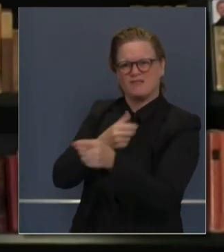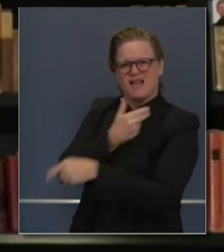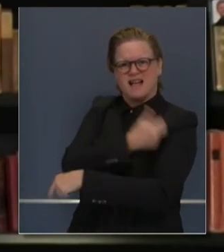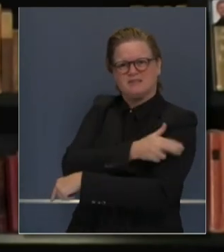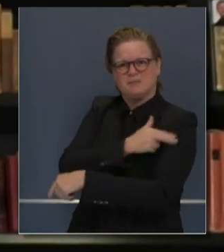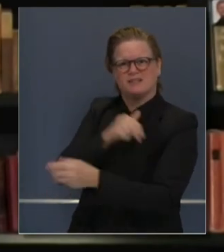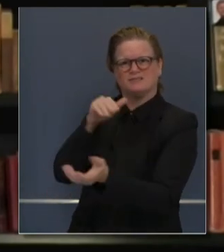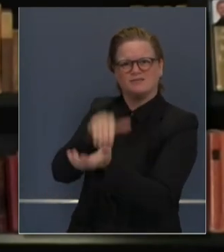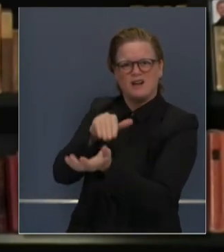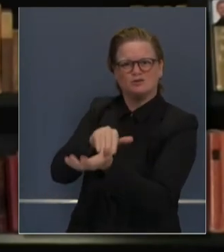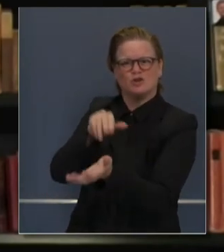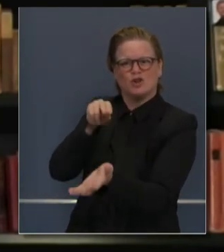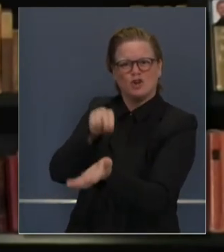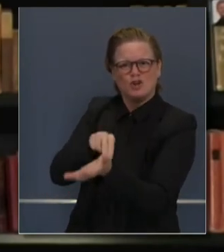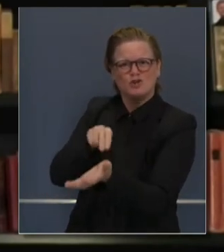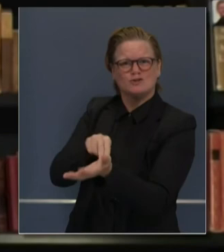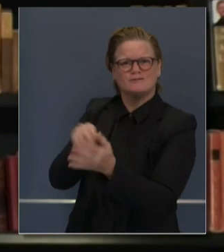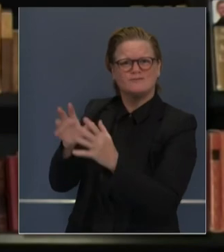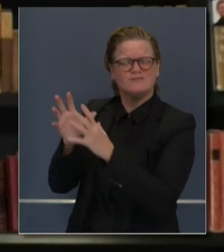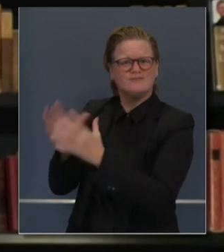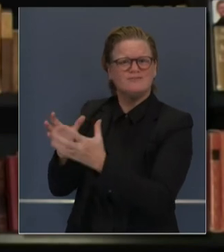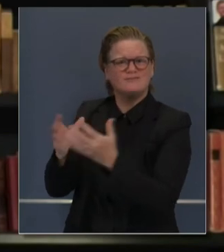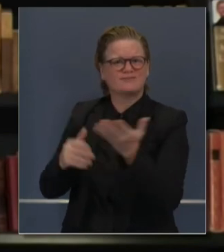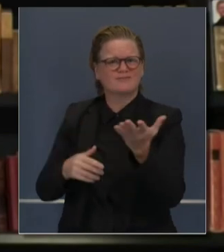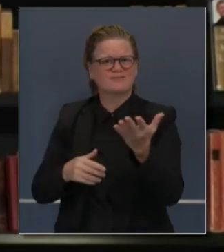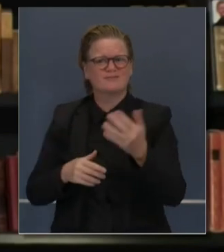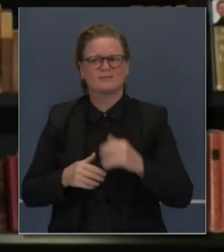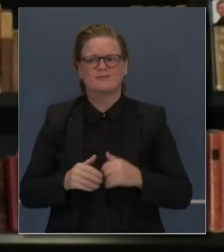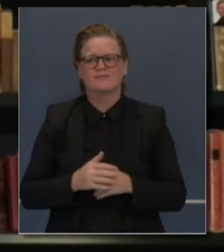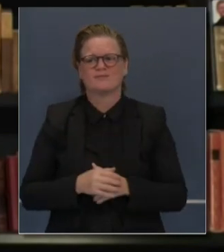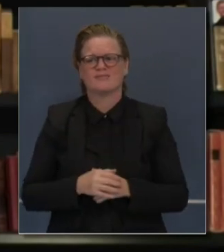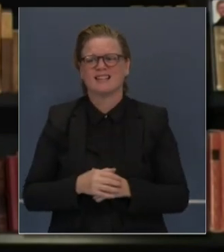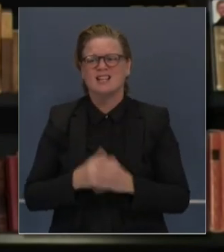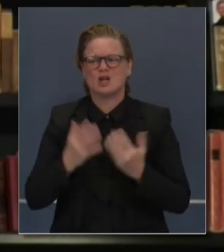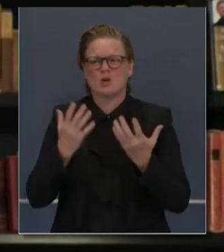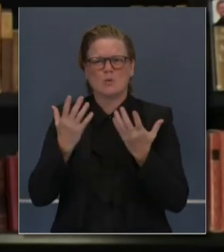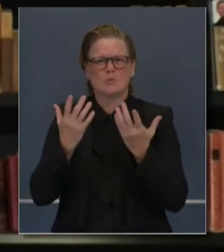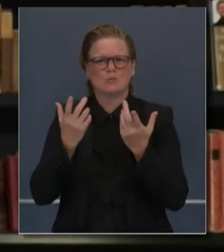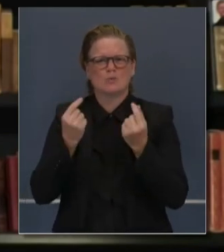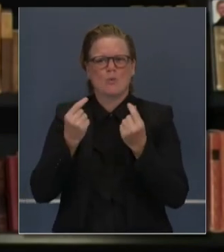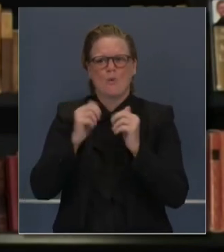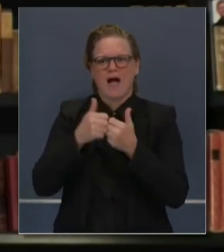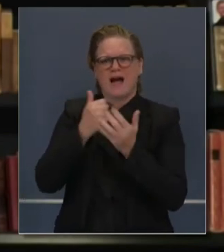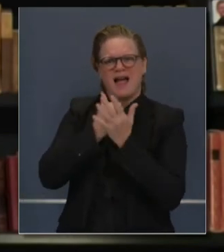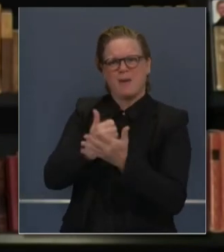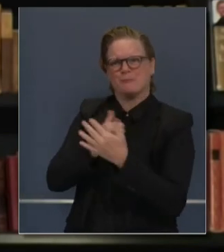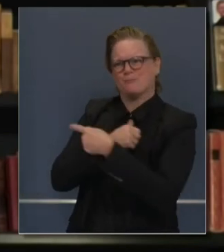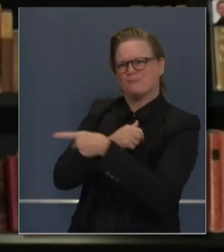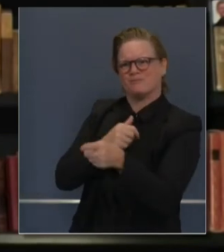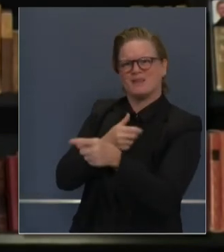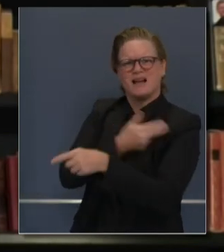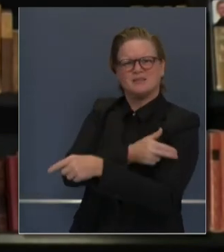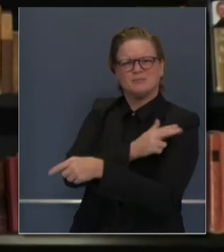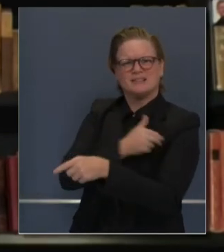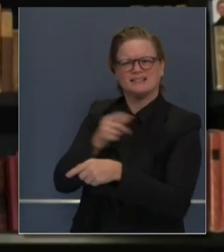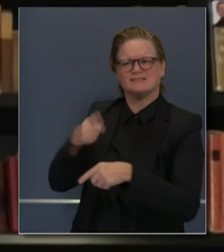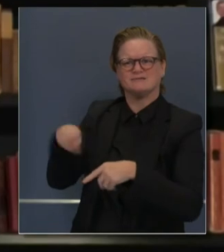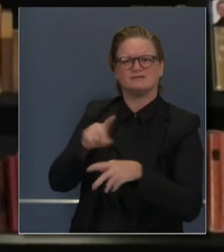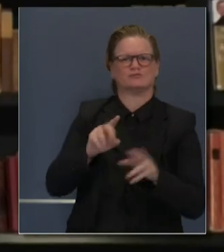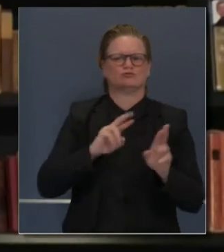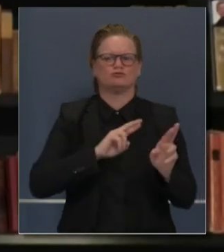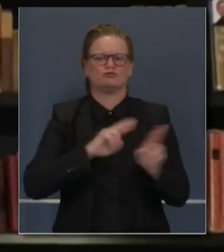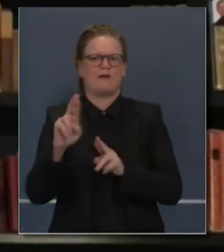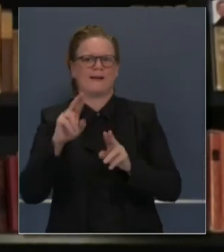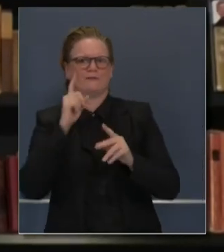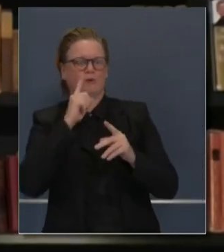any rules relating to staffing ratios or anything like that to help healthcare workers meet the surge. Yeah, I appreciate the question. It's a